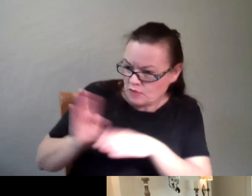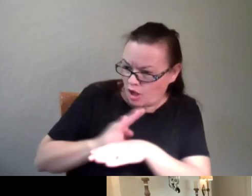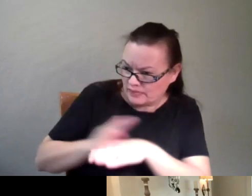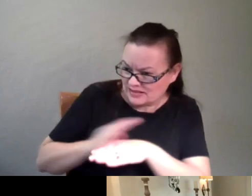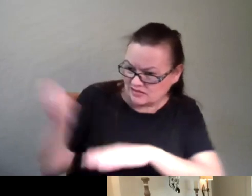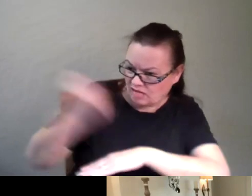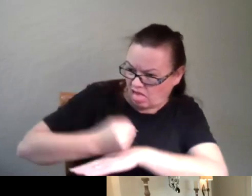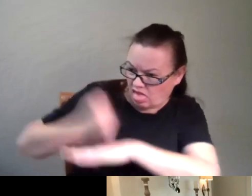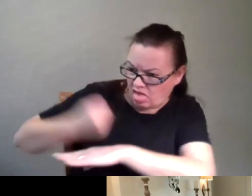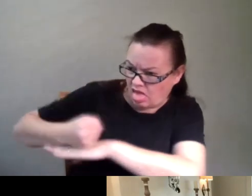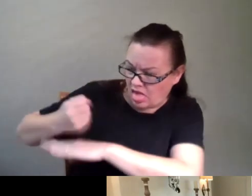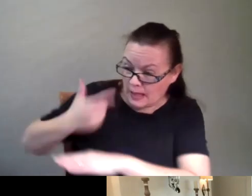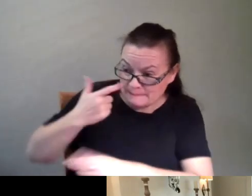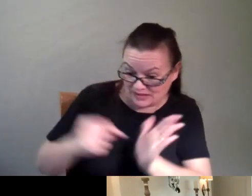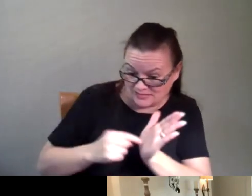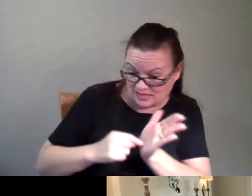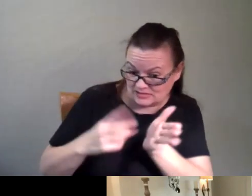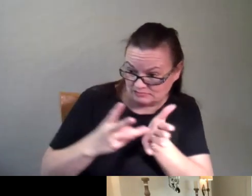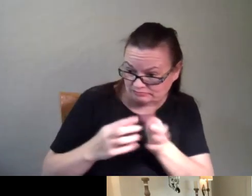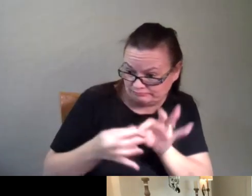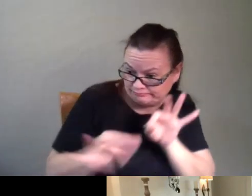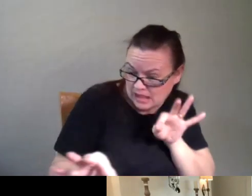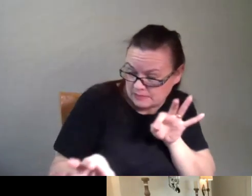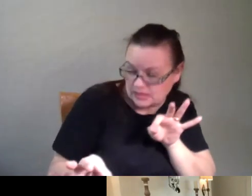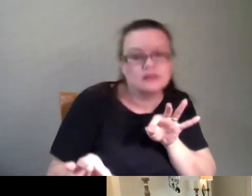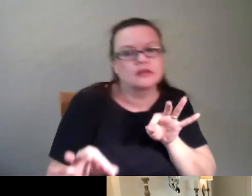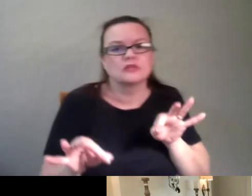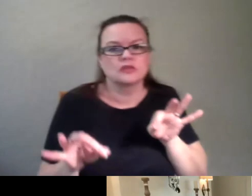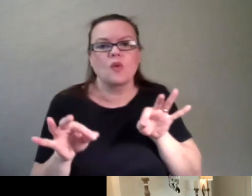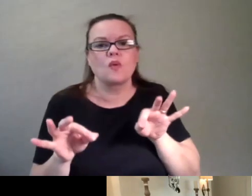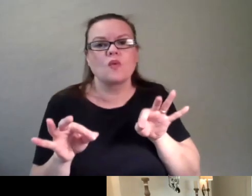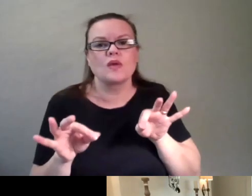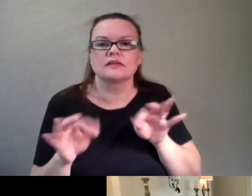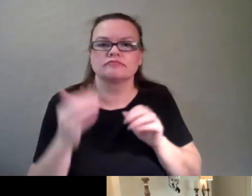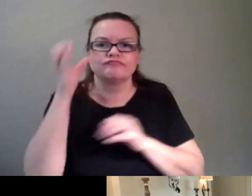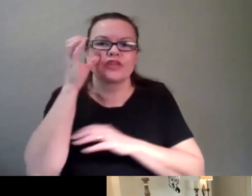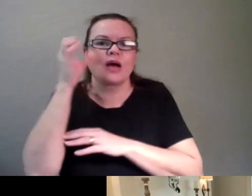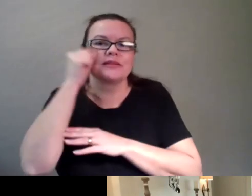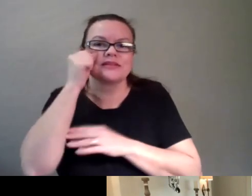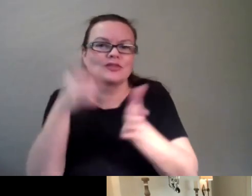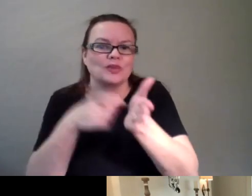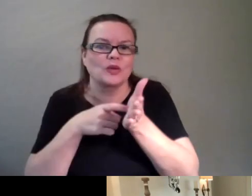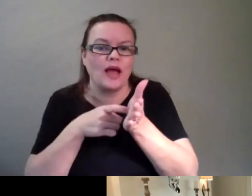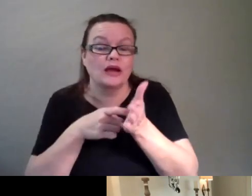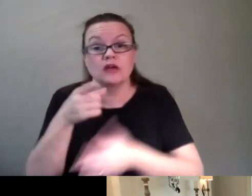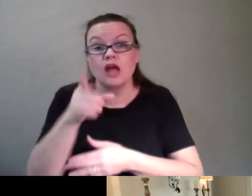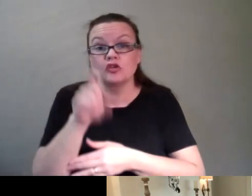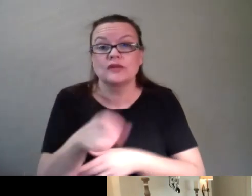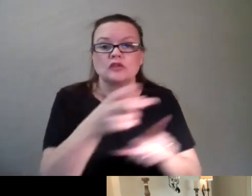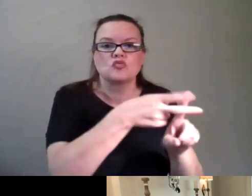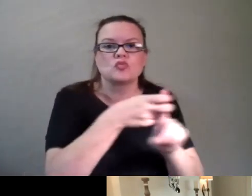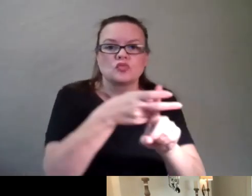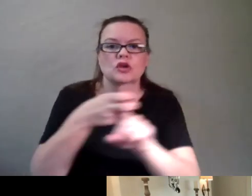there. So sometimes they're just common sense. And then recruiting people from a variety